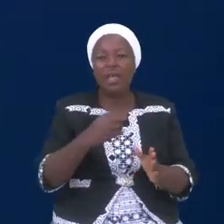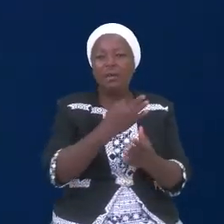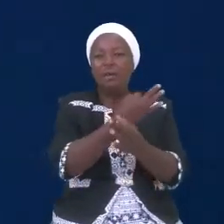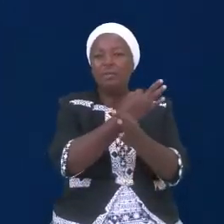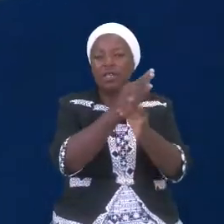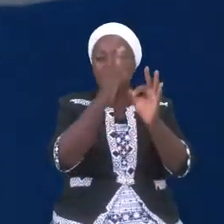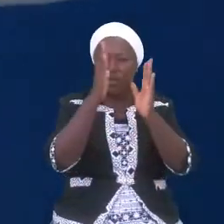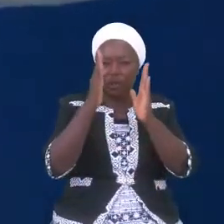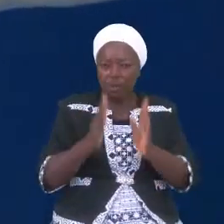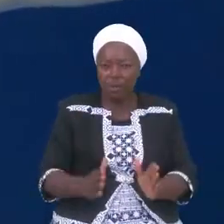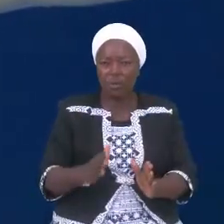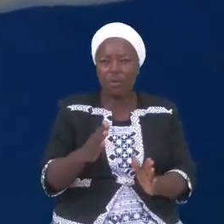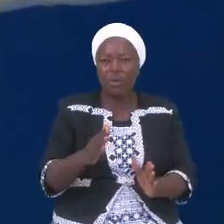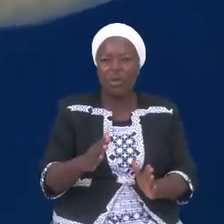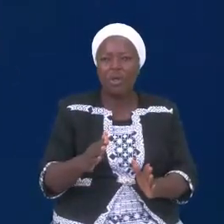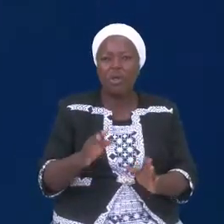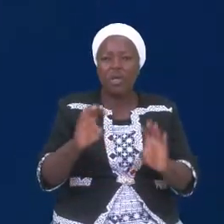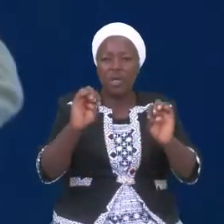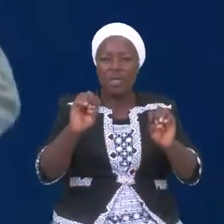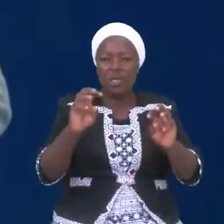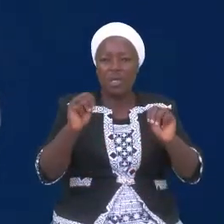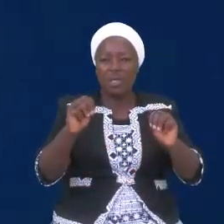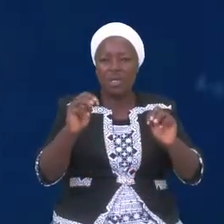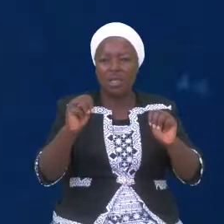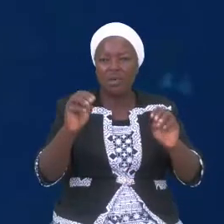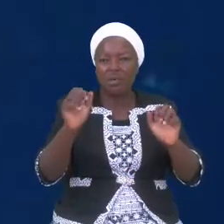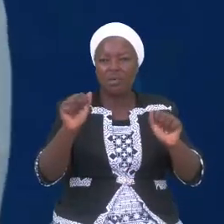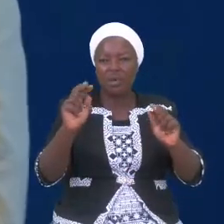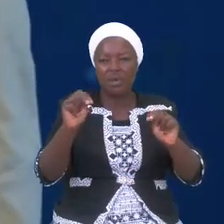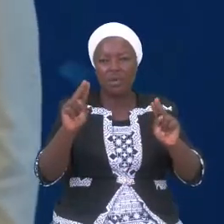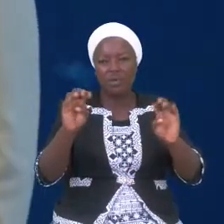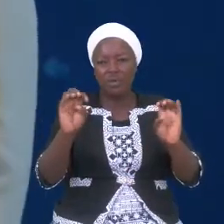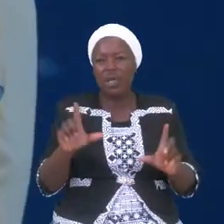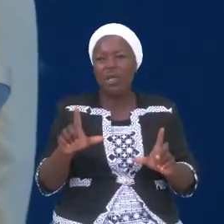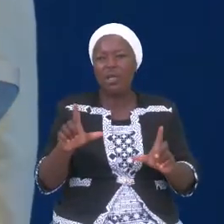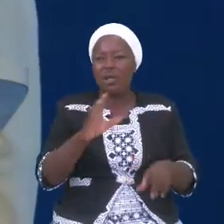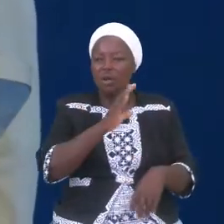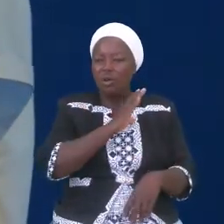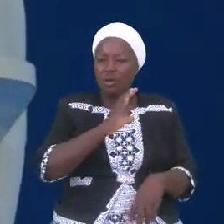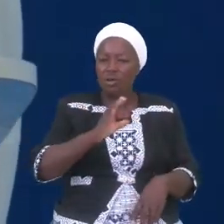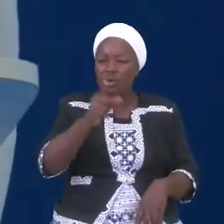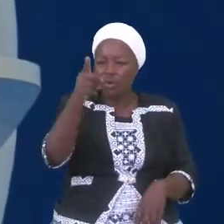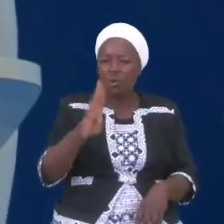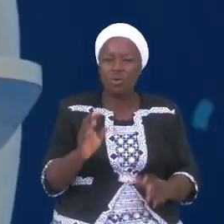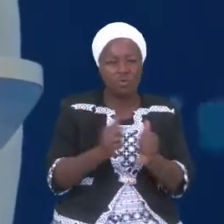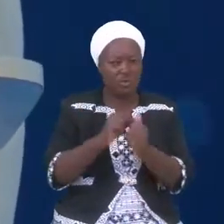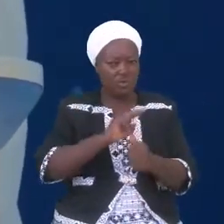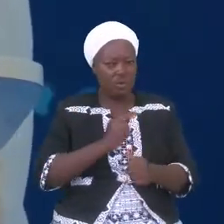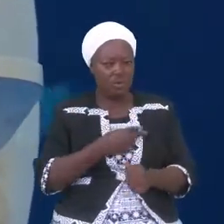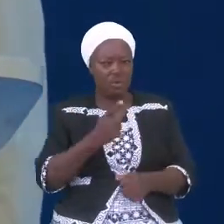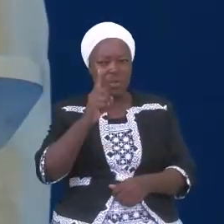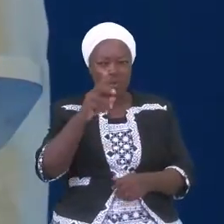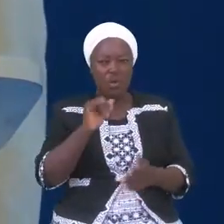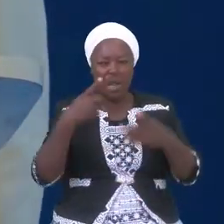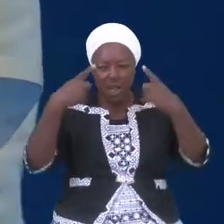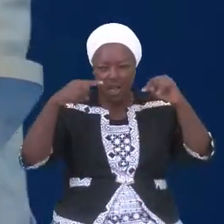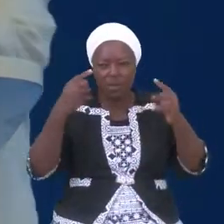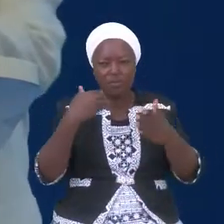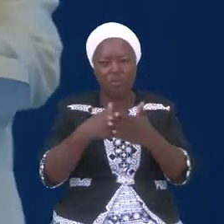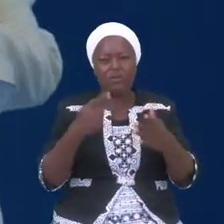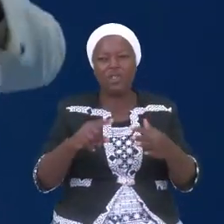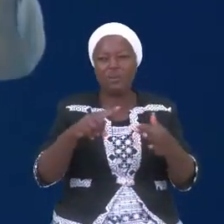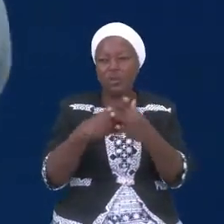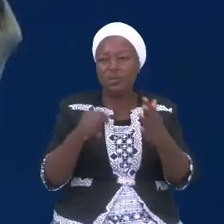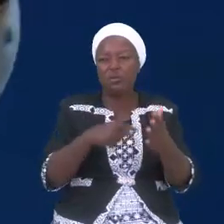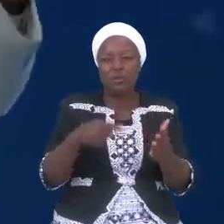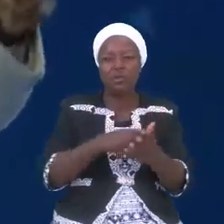Emancipator, Emmanuel, God with us, the one announced before the beginning of the